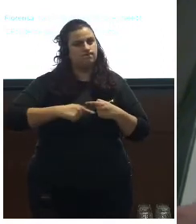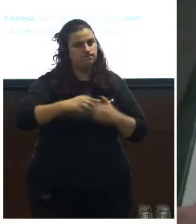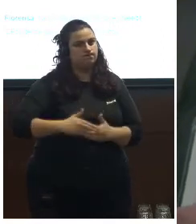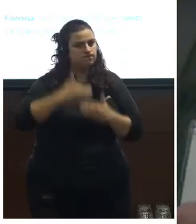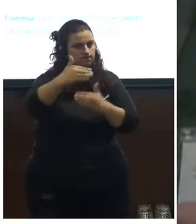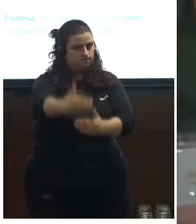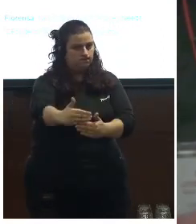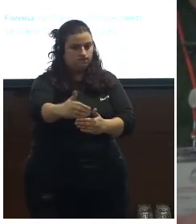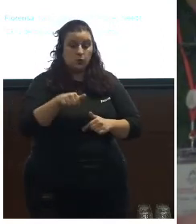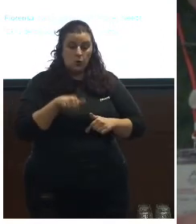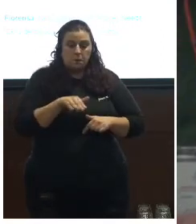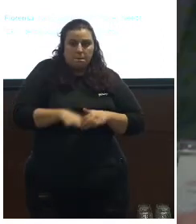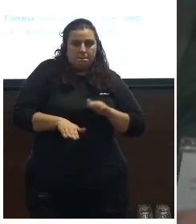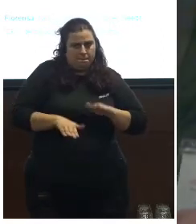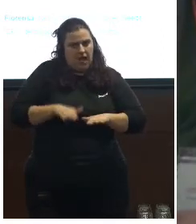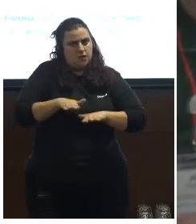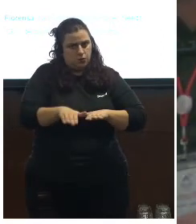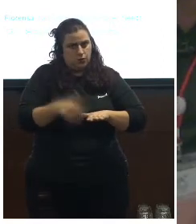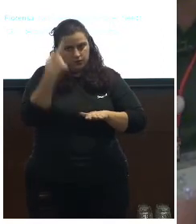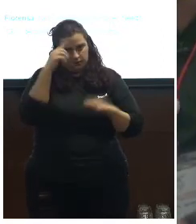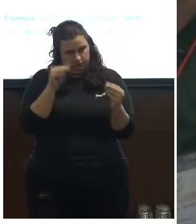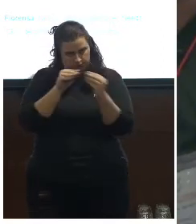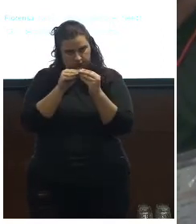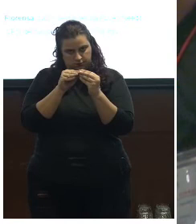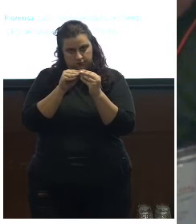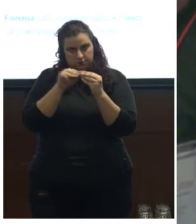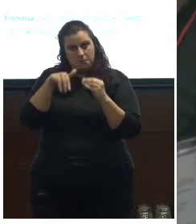agree. And you, Mirjam? I completely agree.